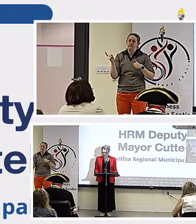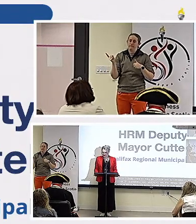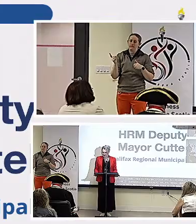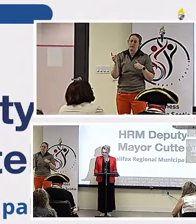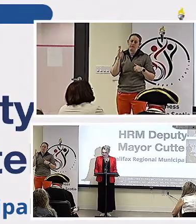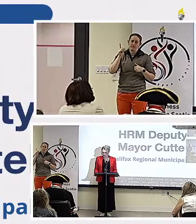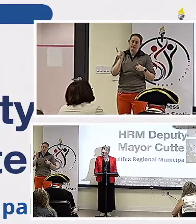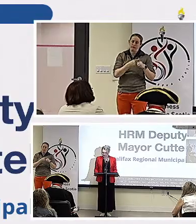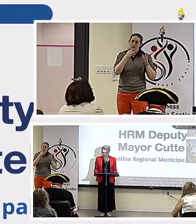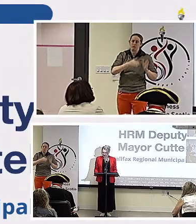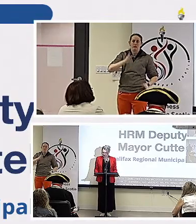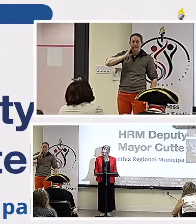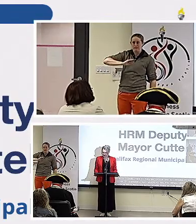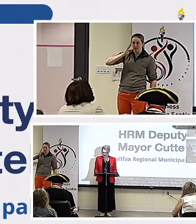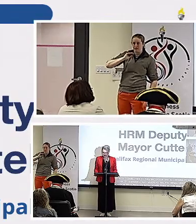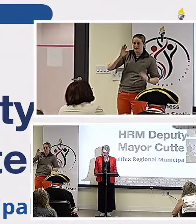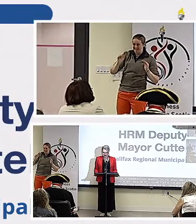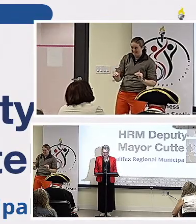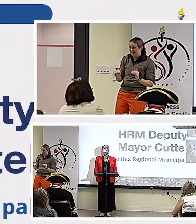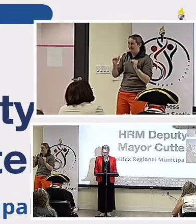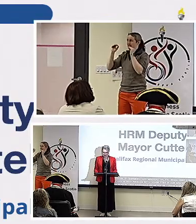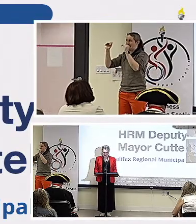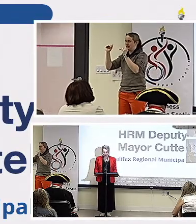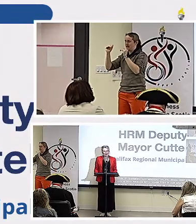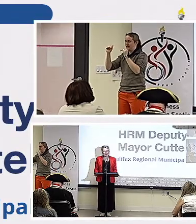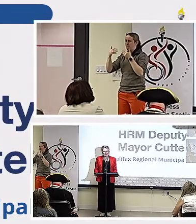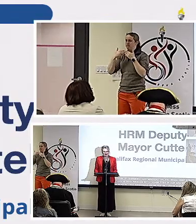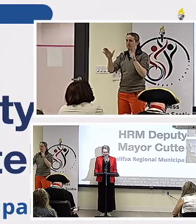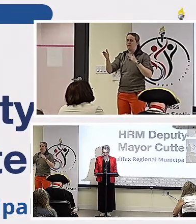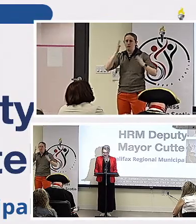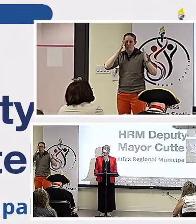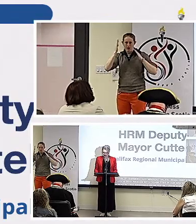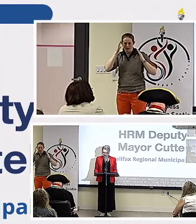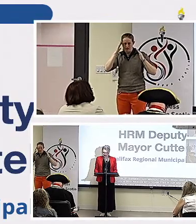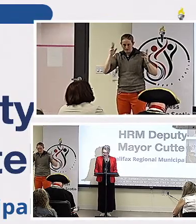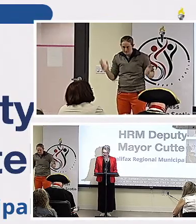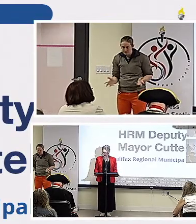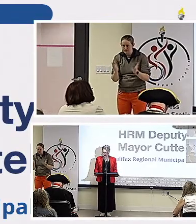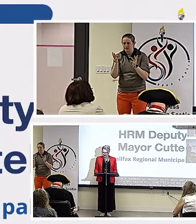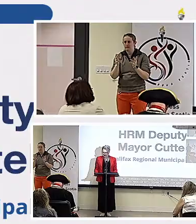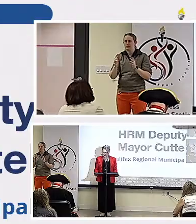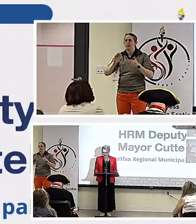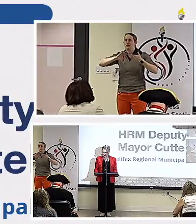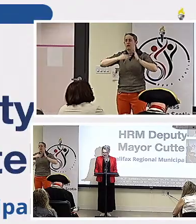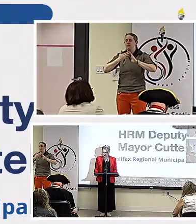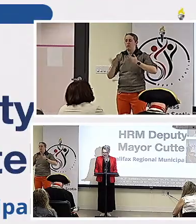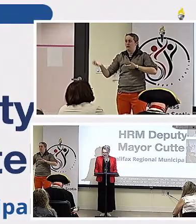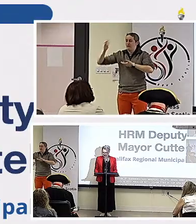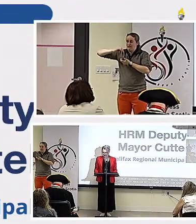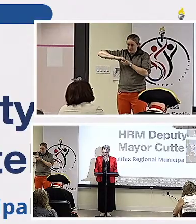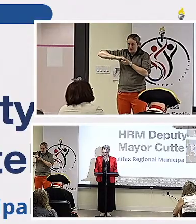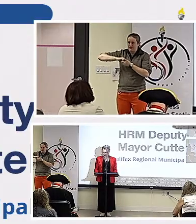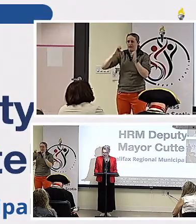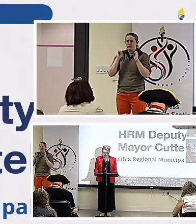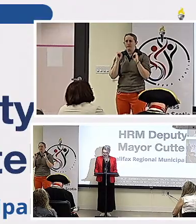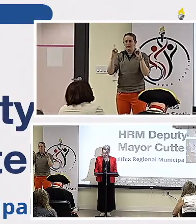perspectives and promoting public awareness, community partnership, and education, this